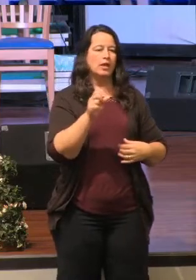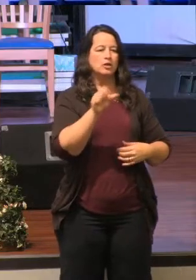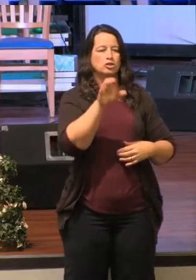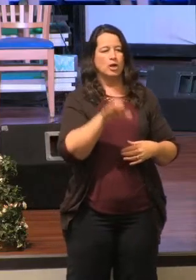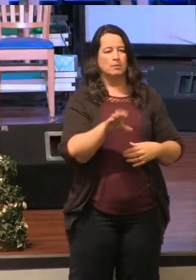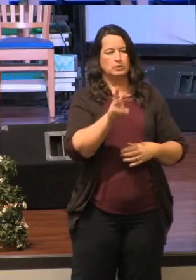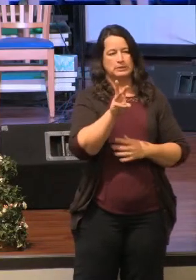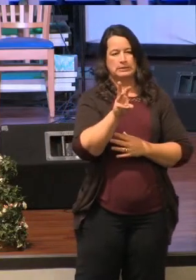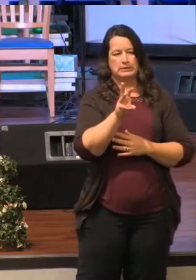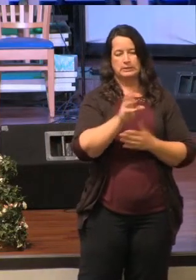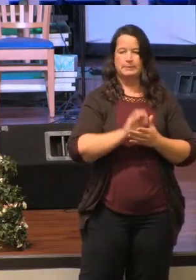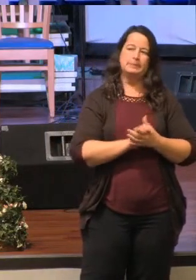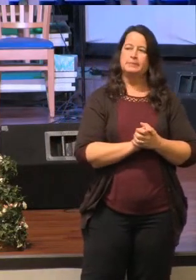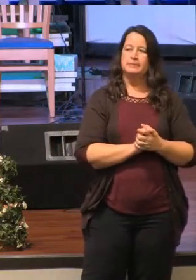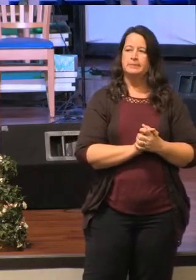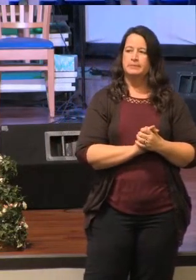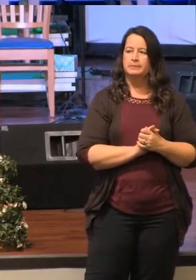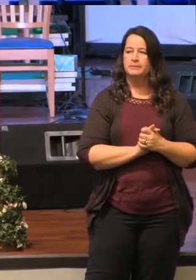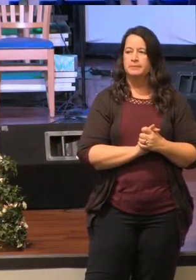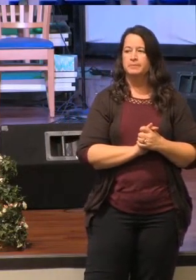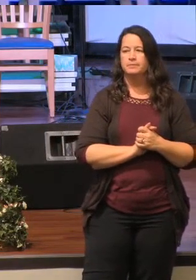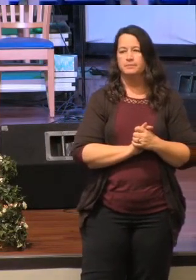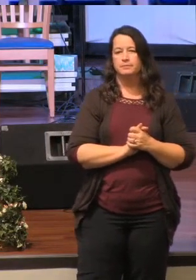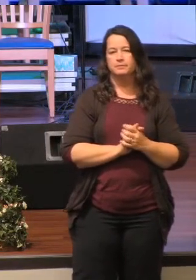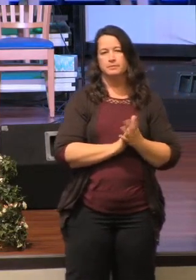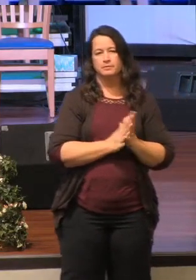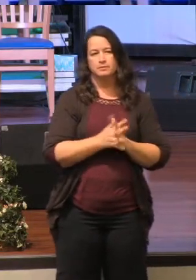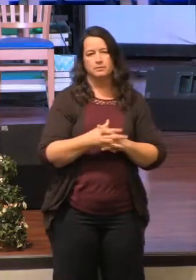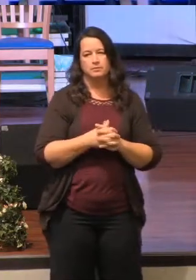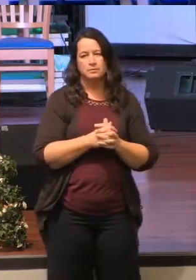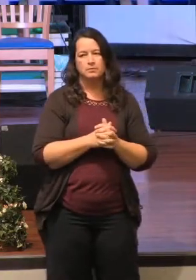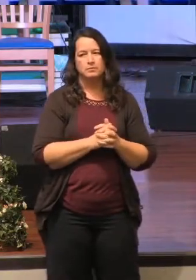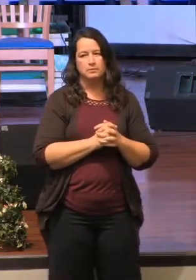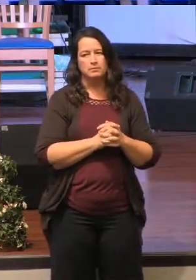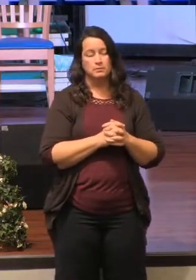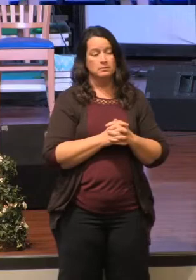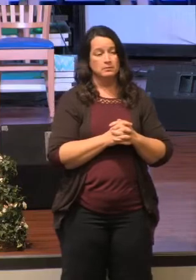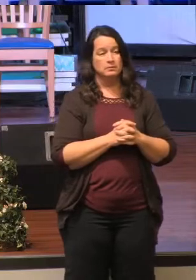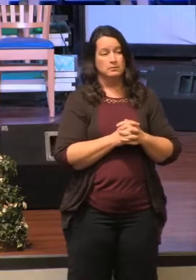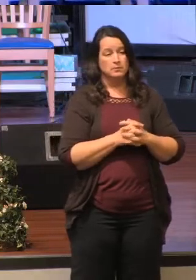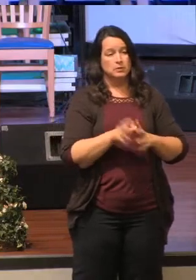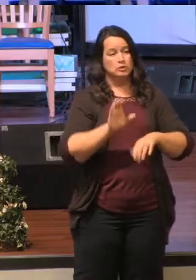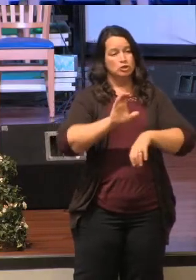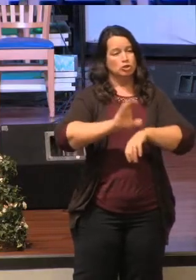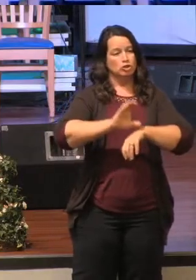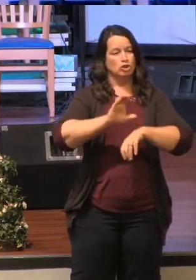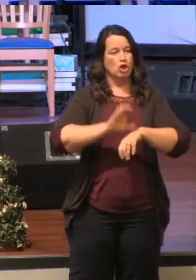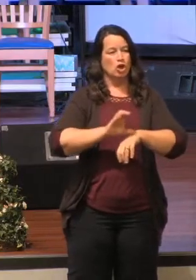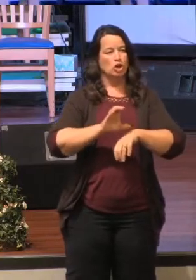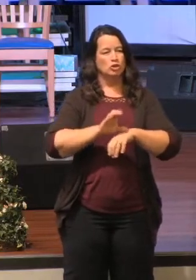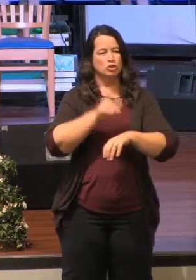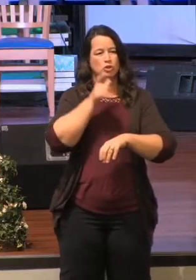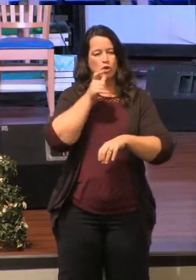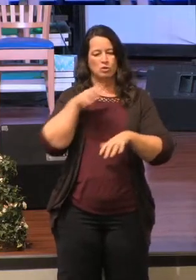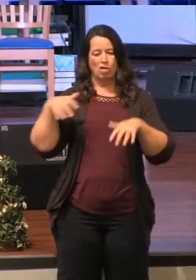6. And I just want to read to you, and this was to the carnal church. Remember, we did a series in